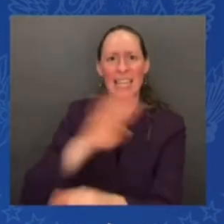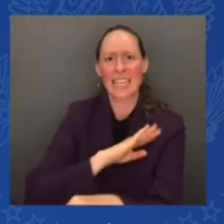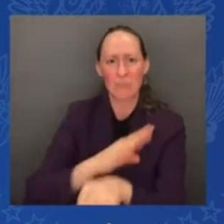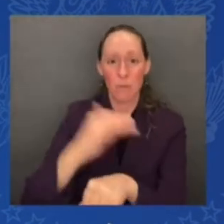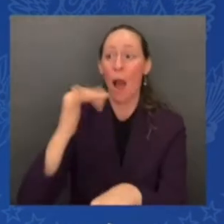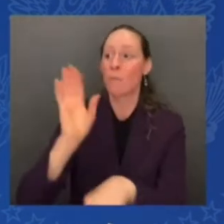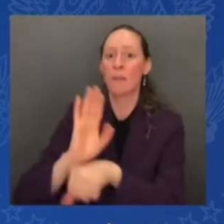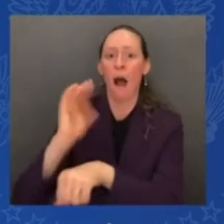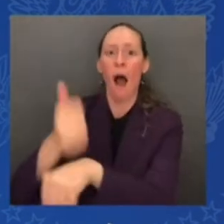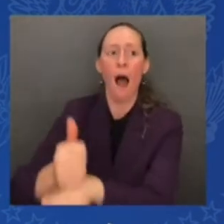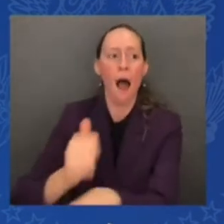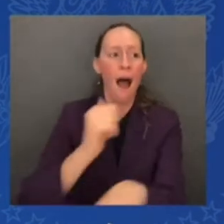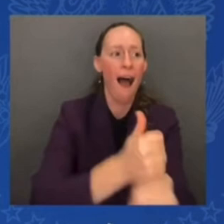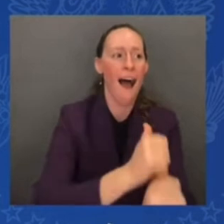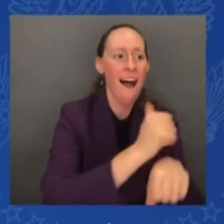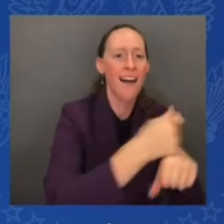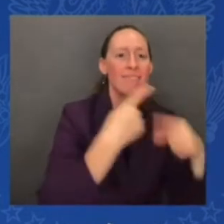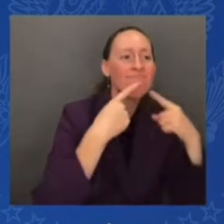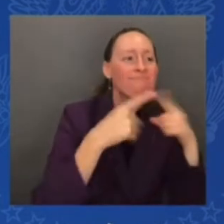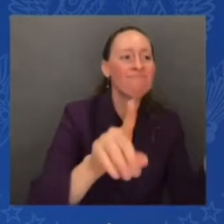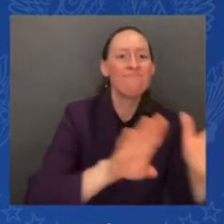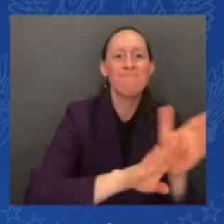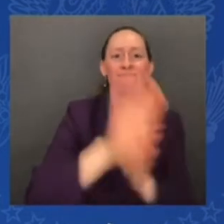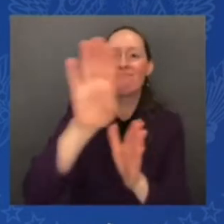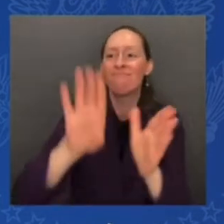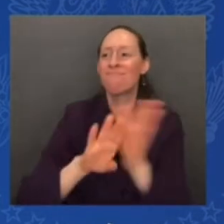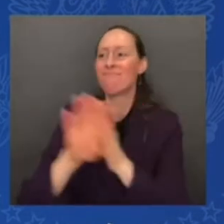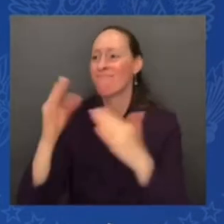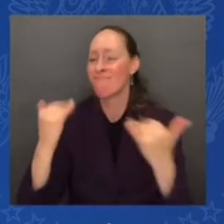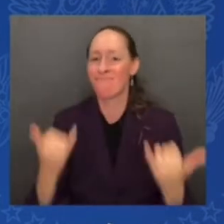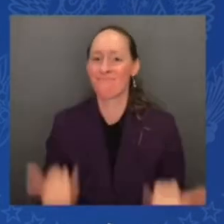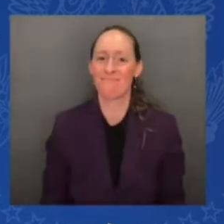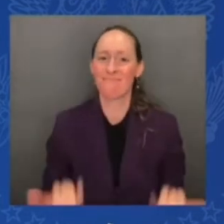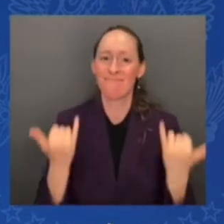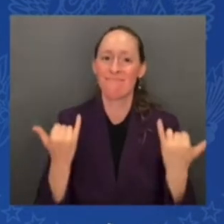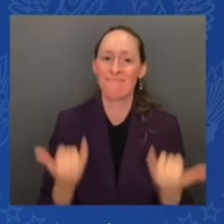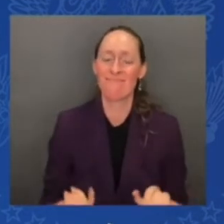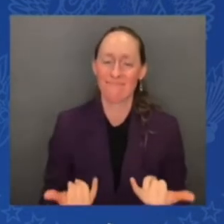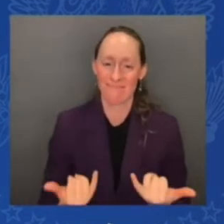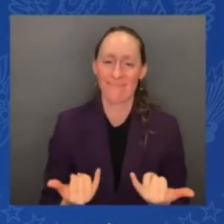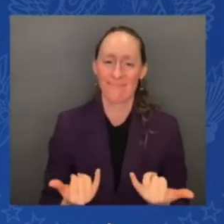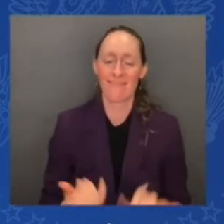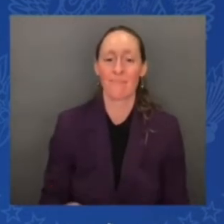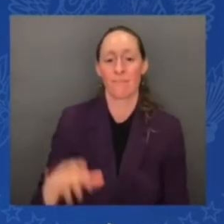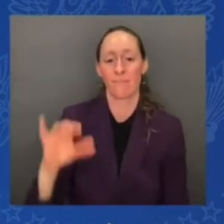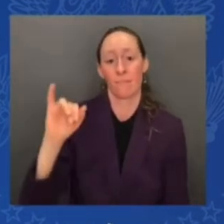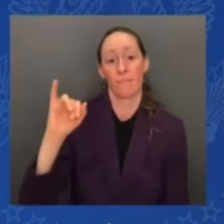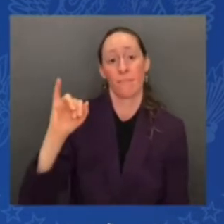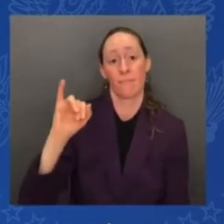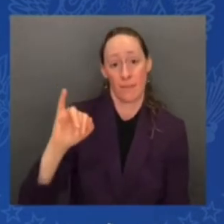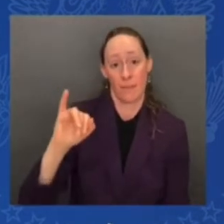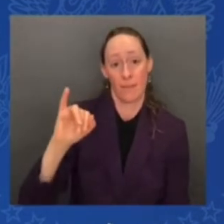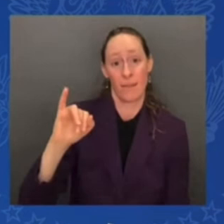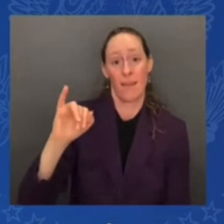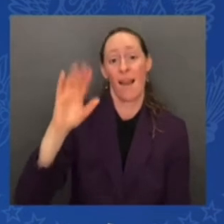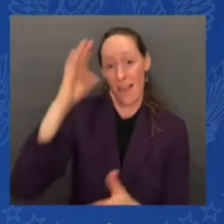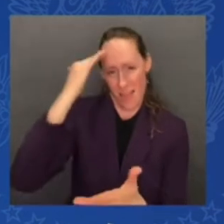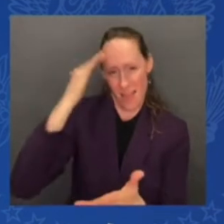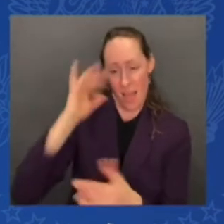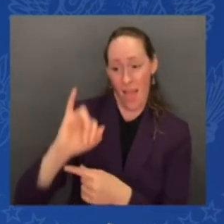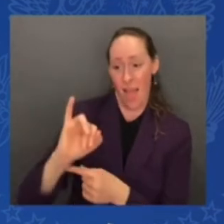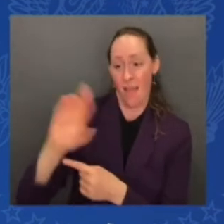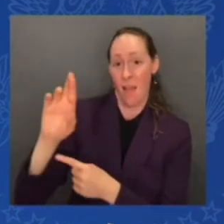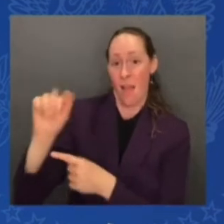Reduction Act, but within that is the act related to the climate. And it's $368